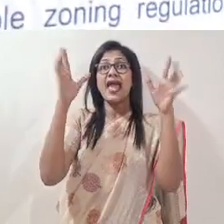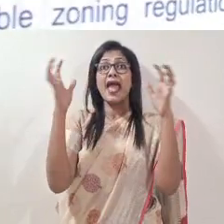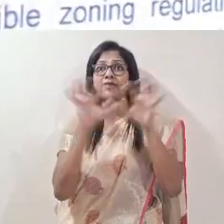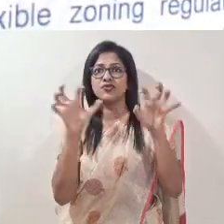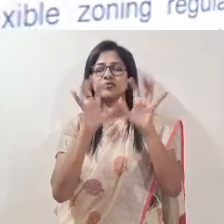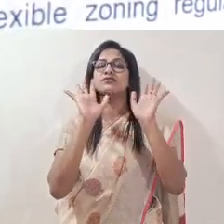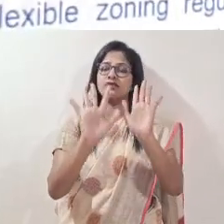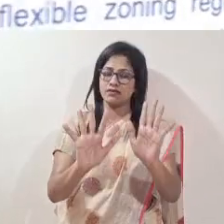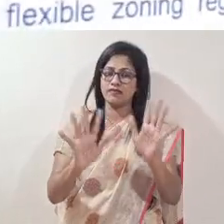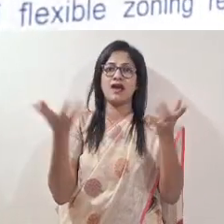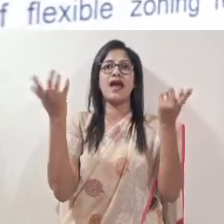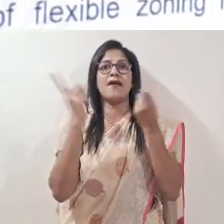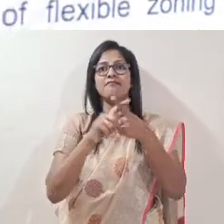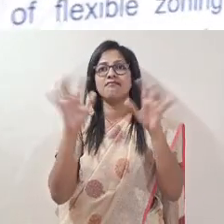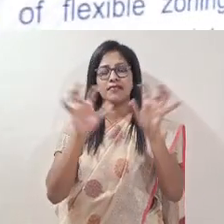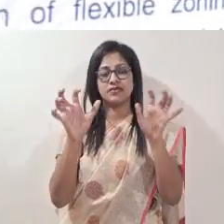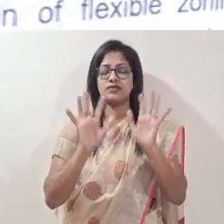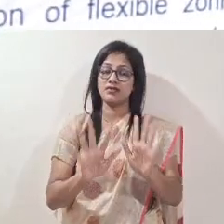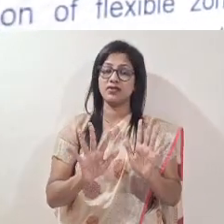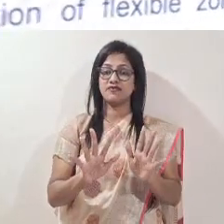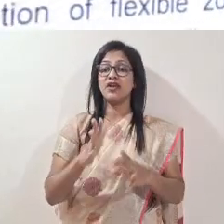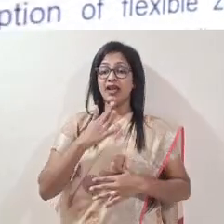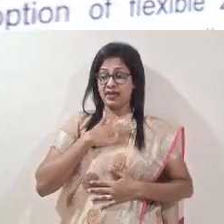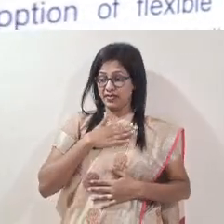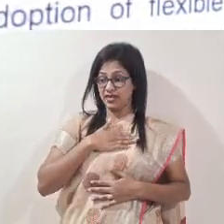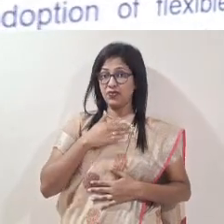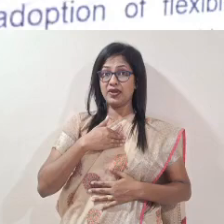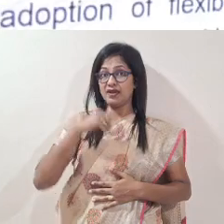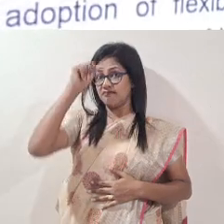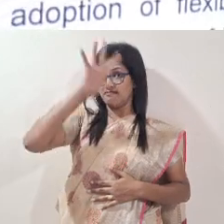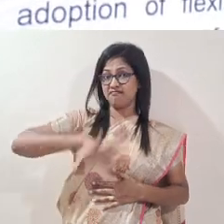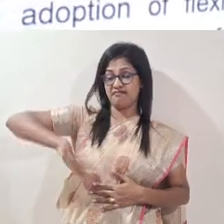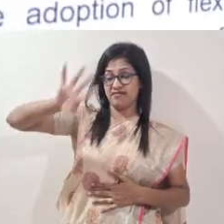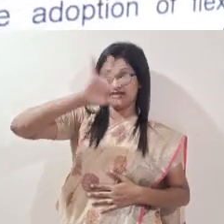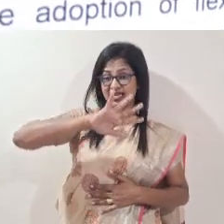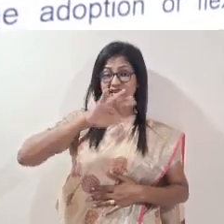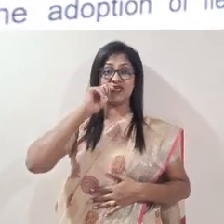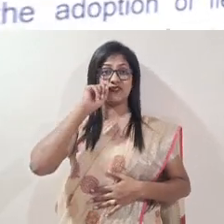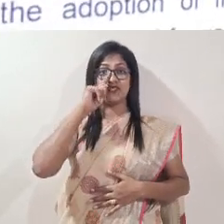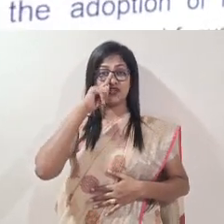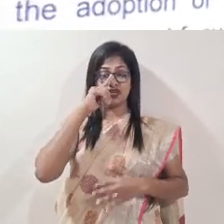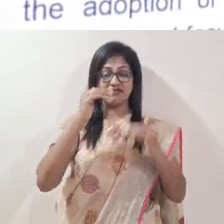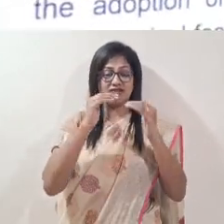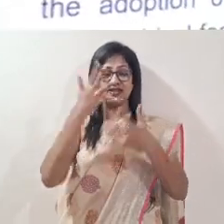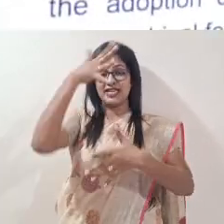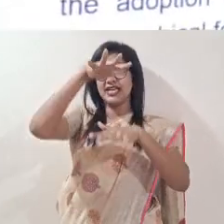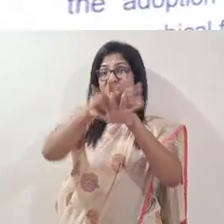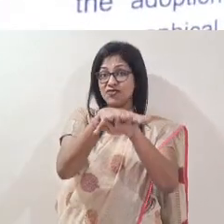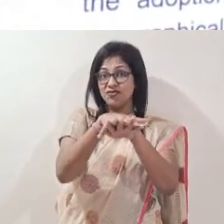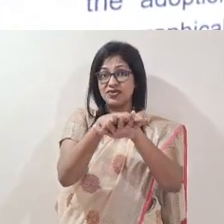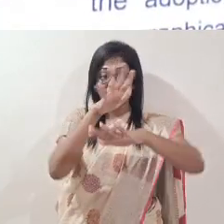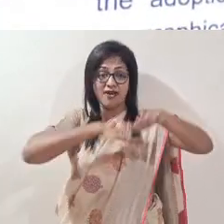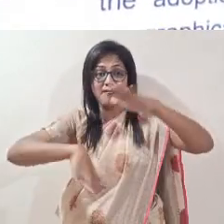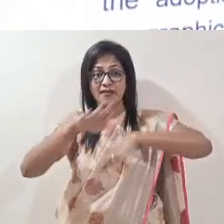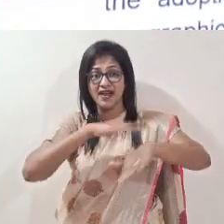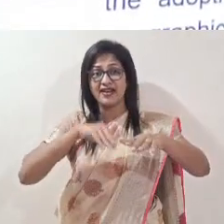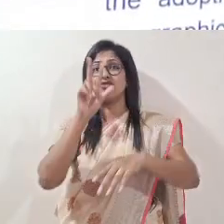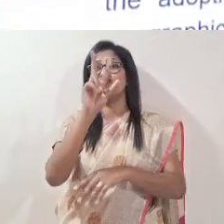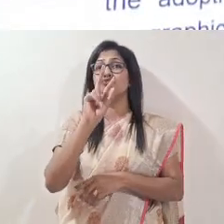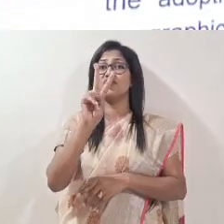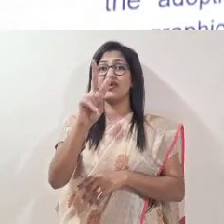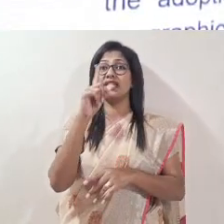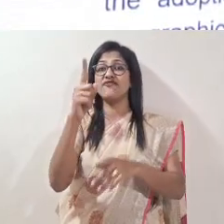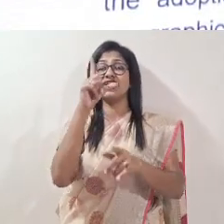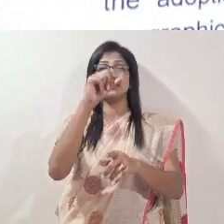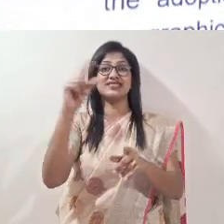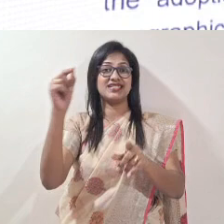are, as a country, looking gender inclusive planning at 21st century, which is very late, because in US